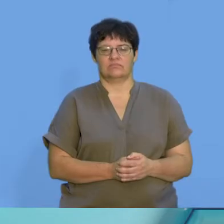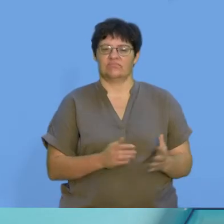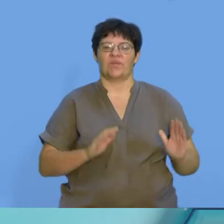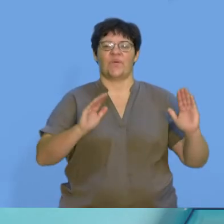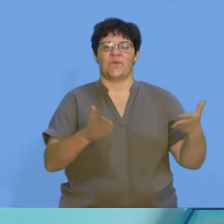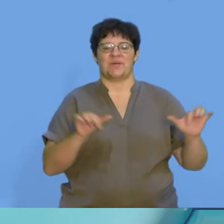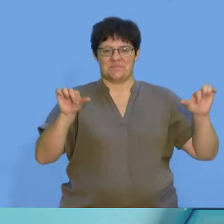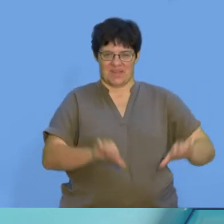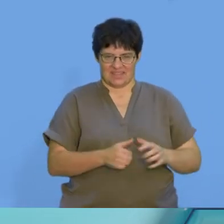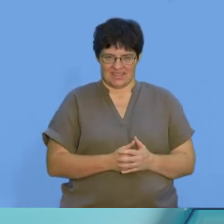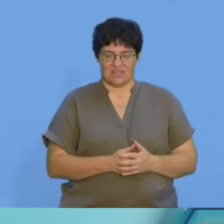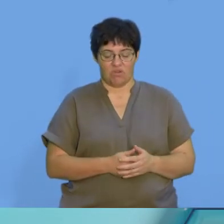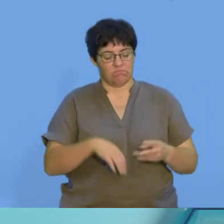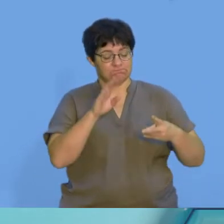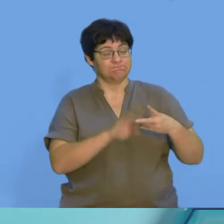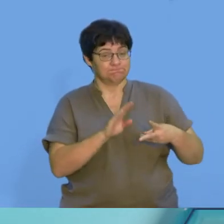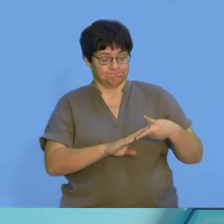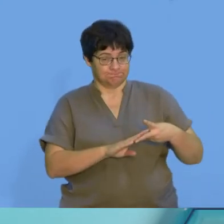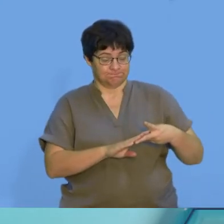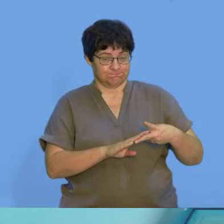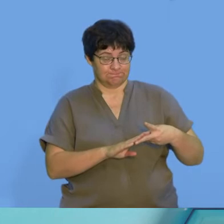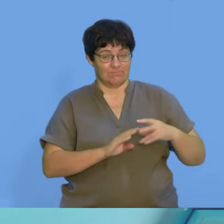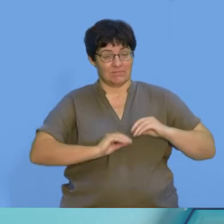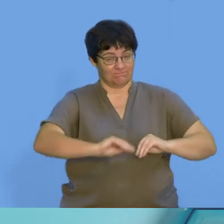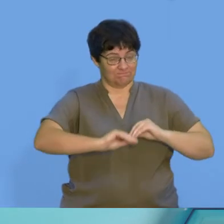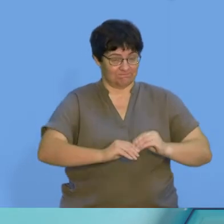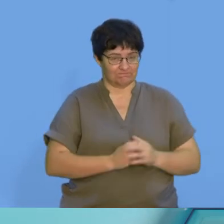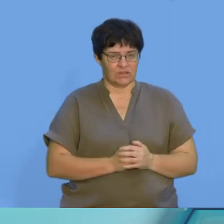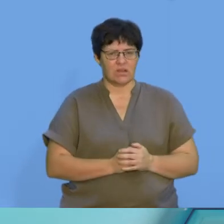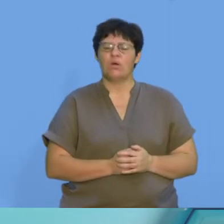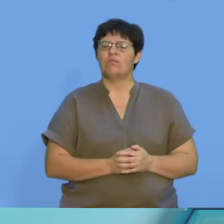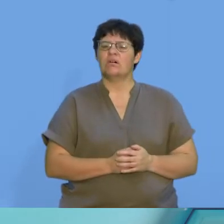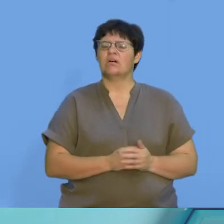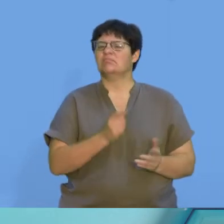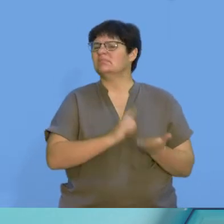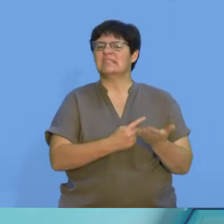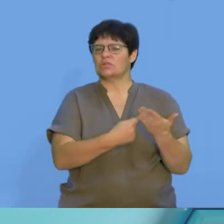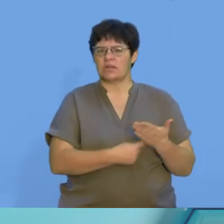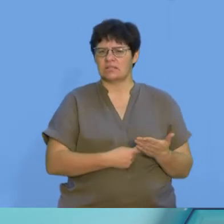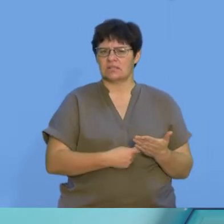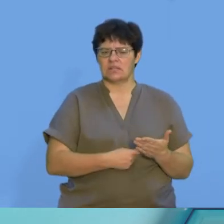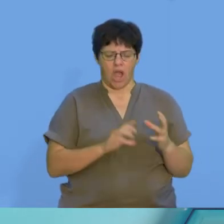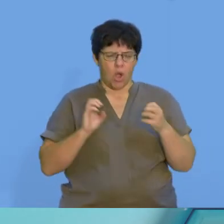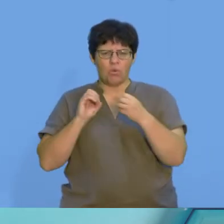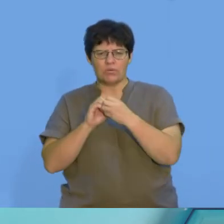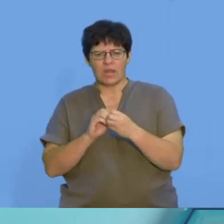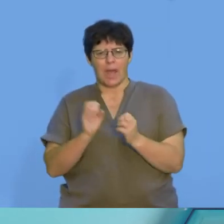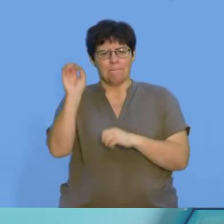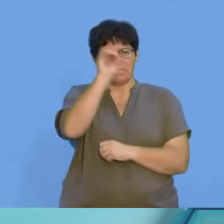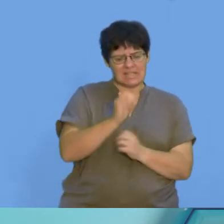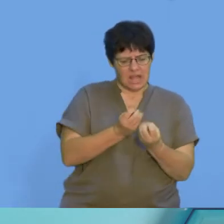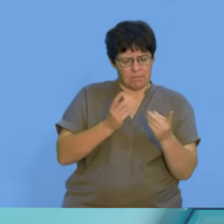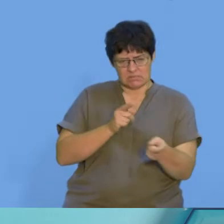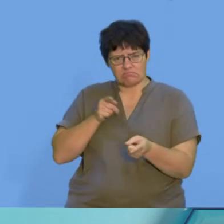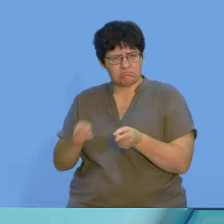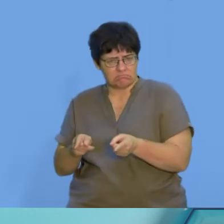Welcome back, guys, to our second segment. We're still talking percentage composition. We want to understand chemical formulae. So